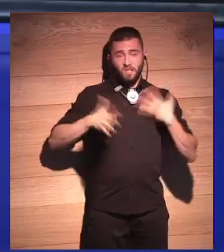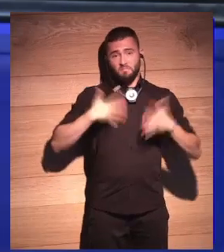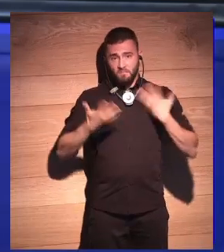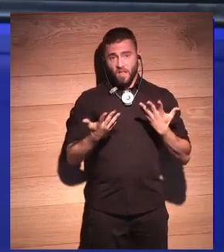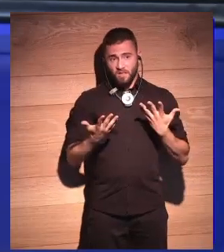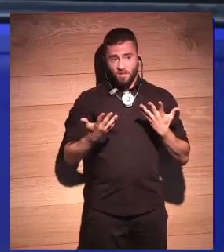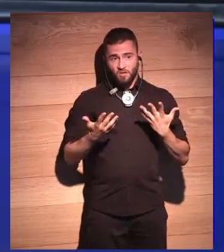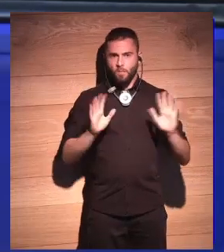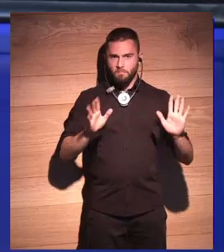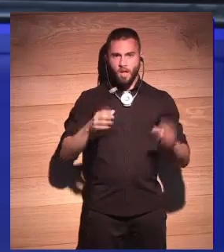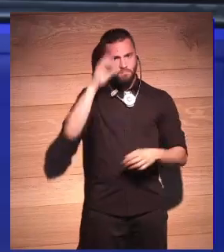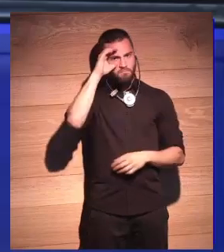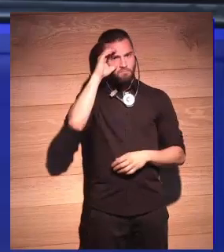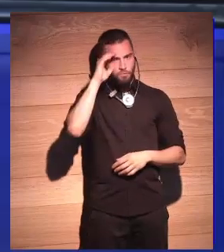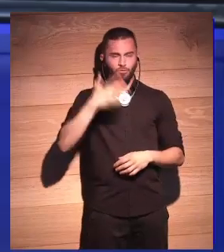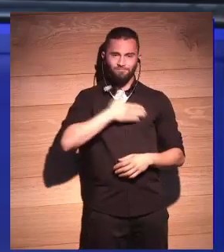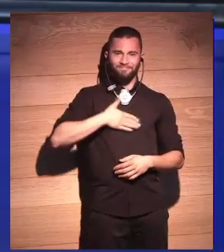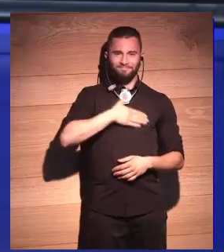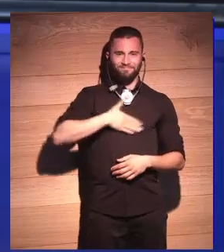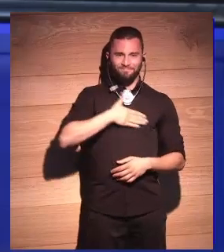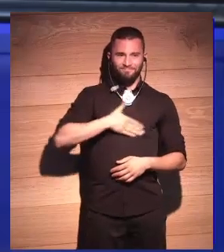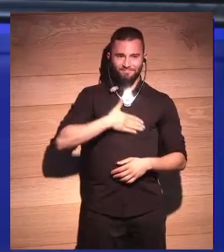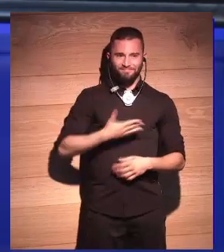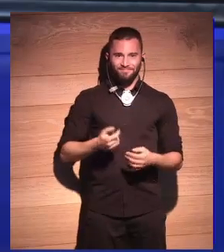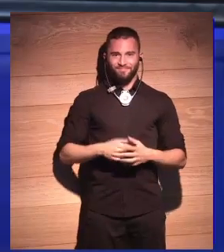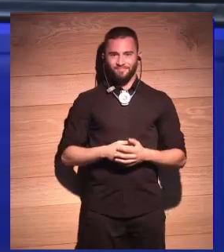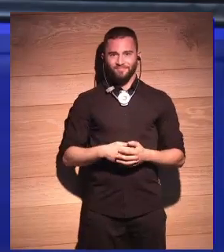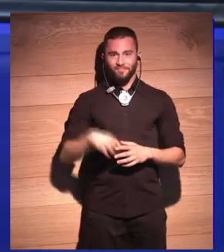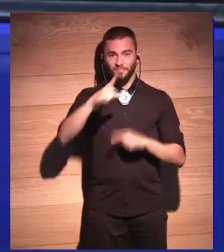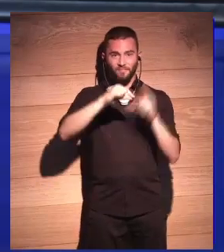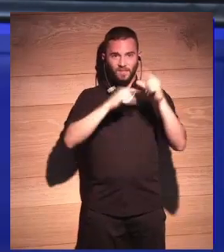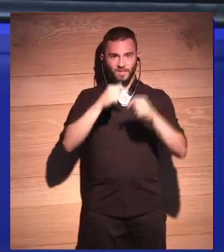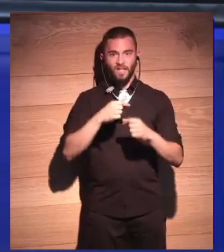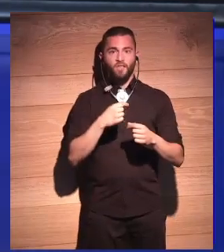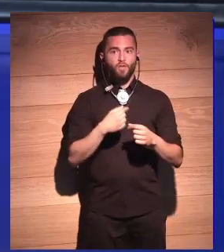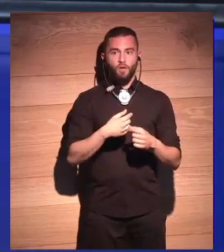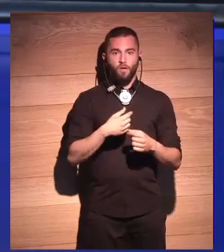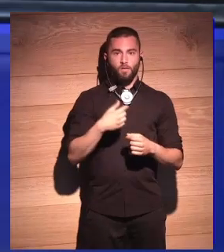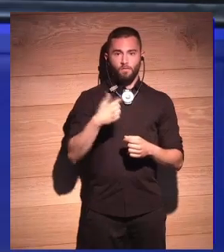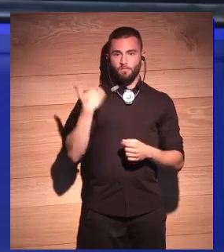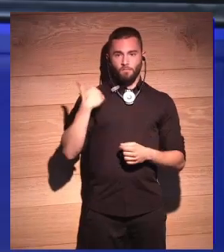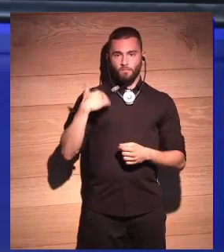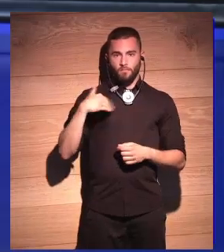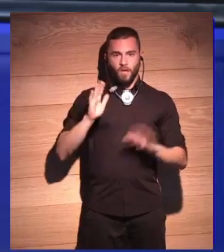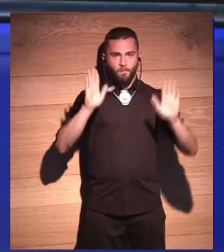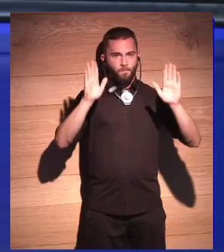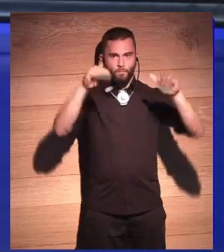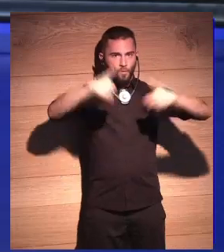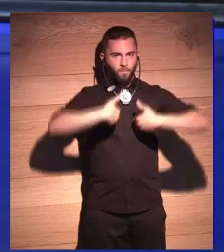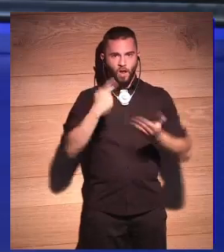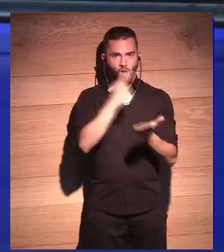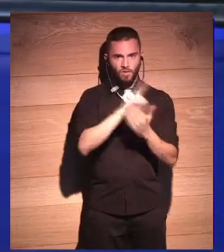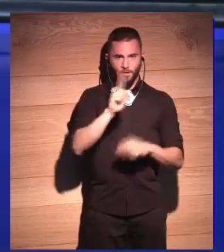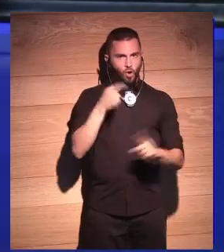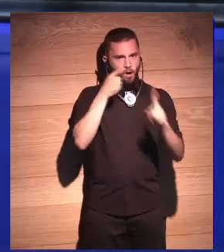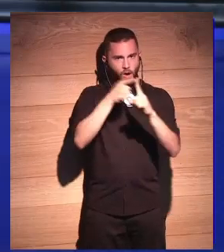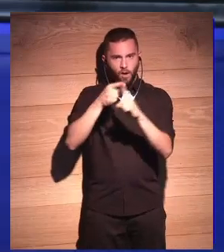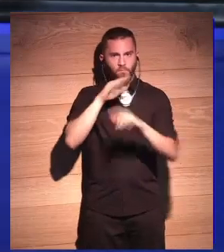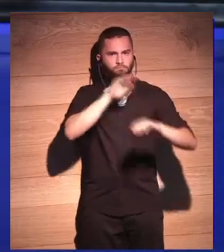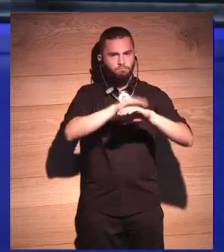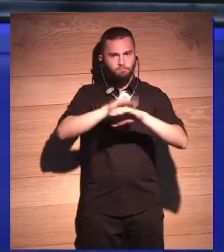She'd done her time on the space station. She wasn't ever going to go back. She'd done her missions. But it gave